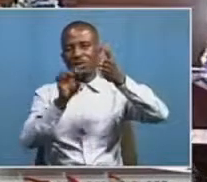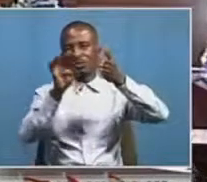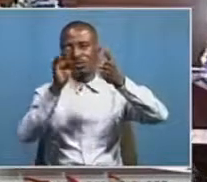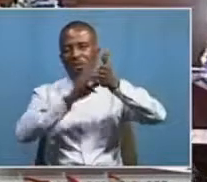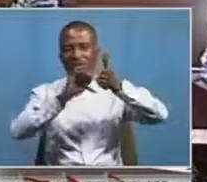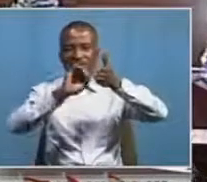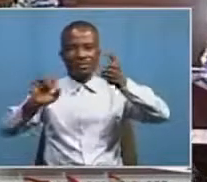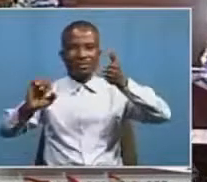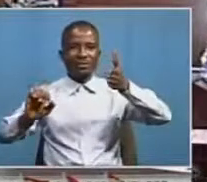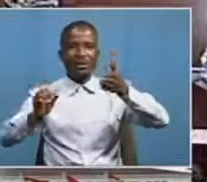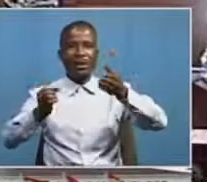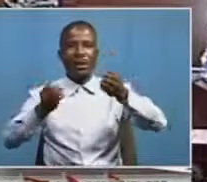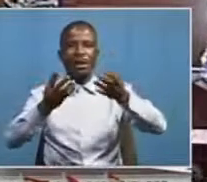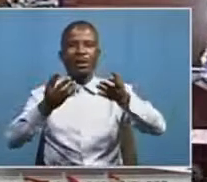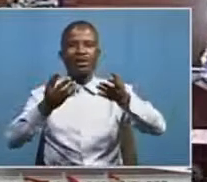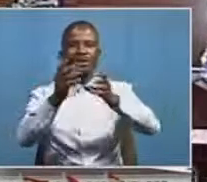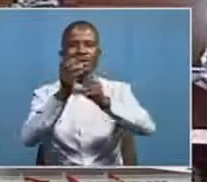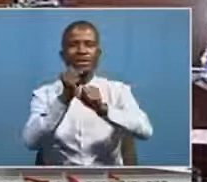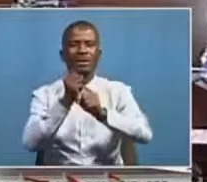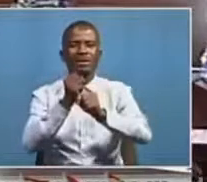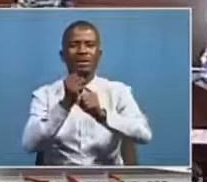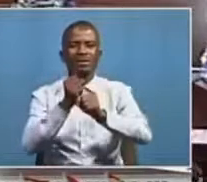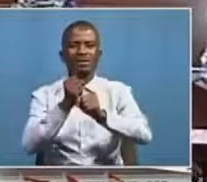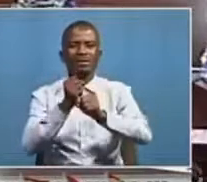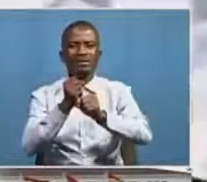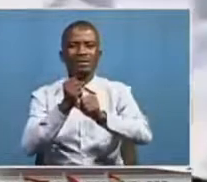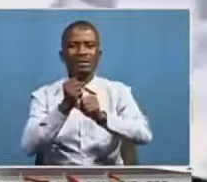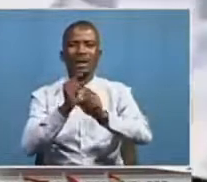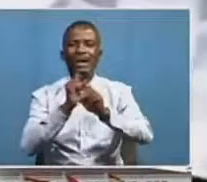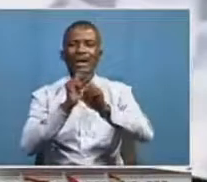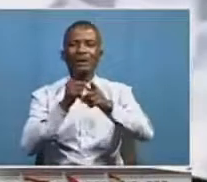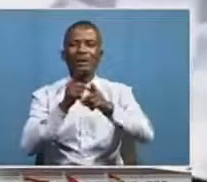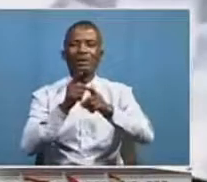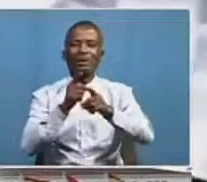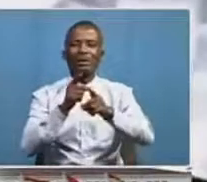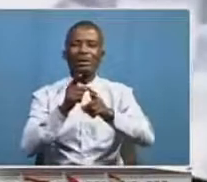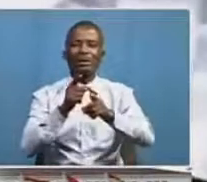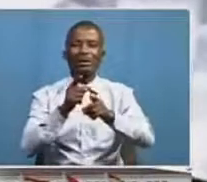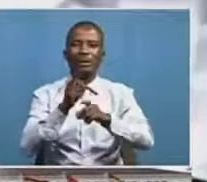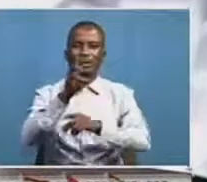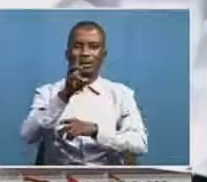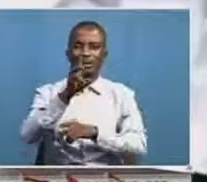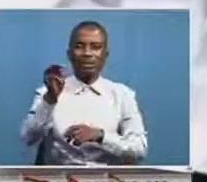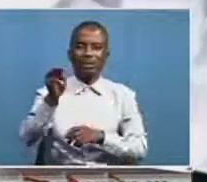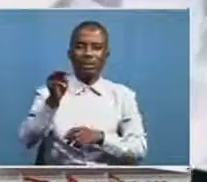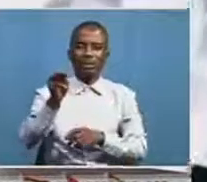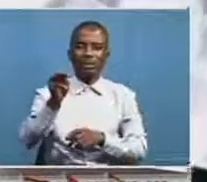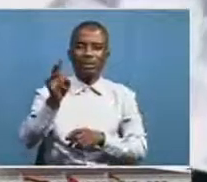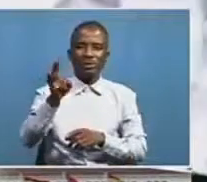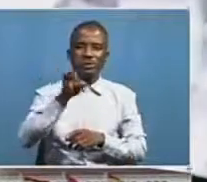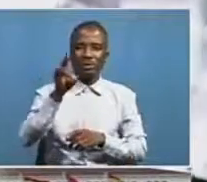4,693. What do you get? Answer: you get